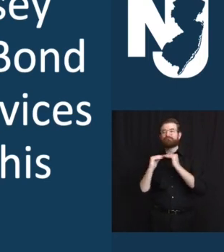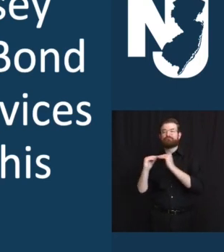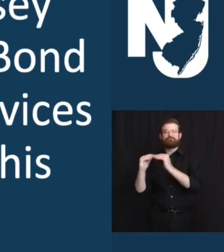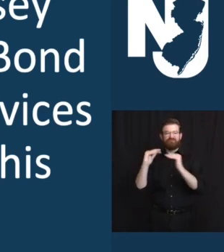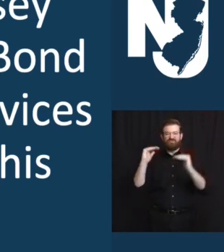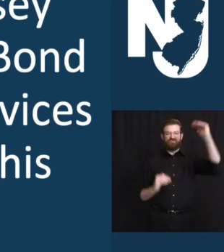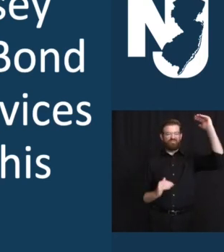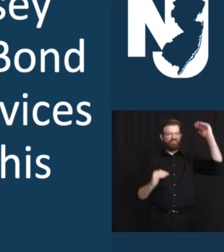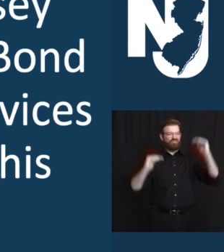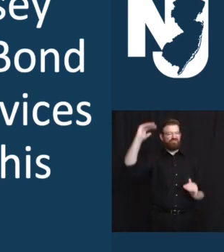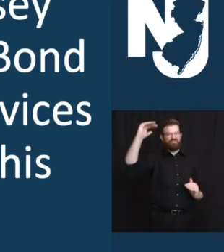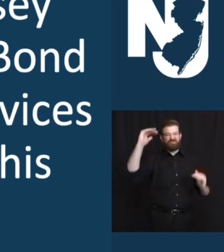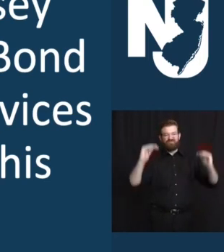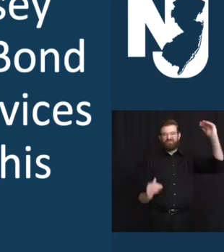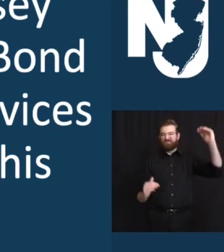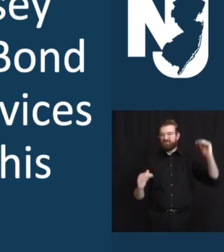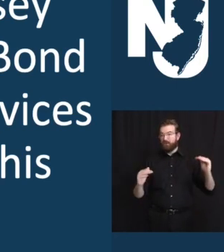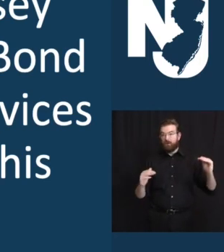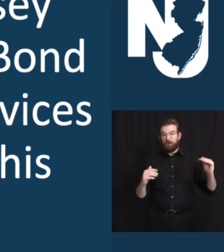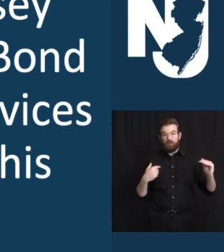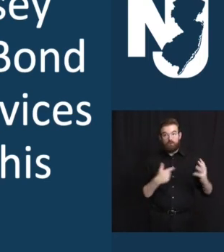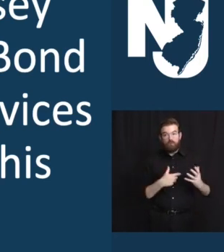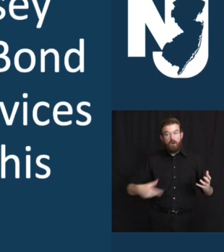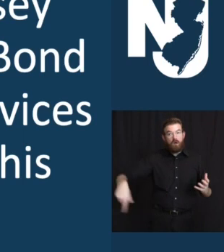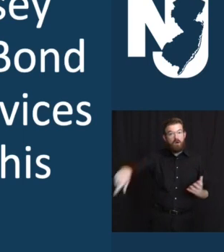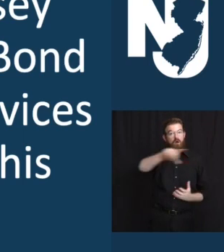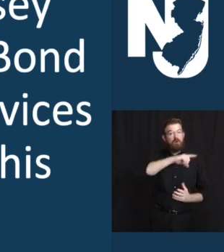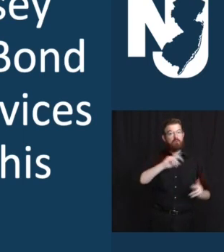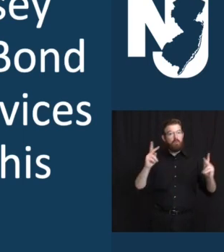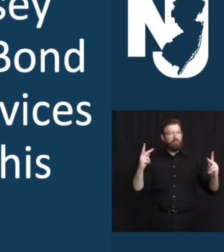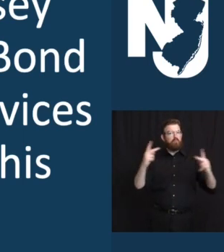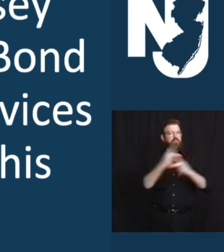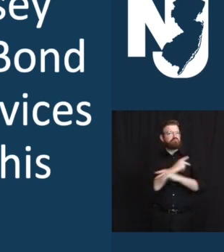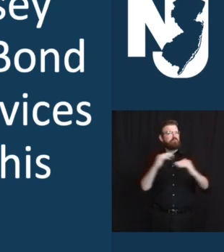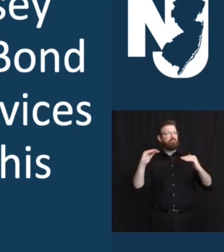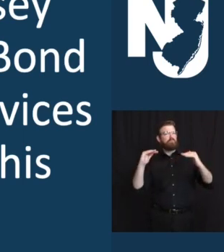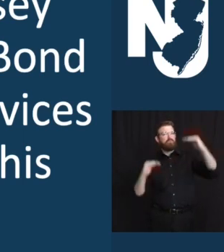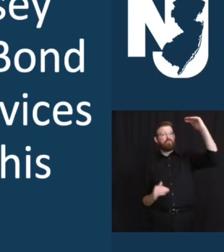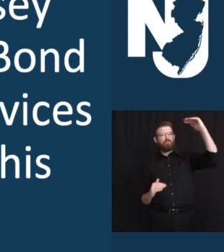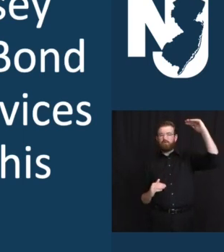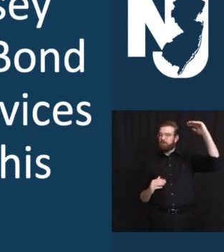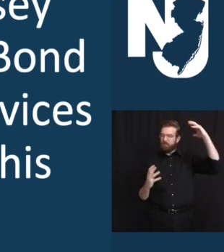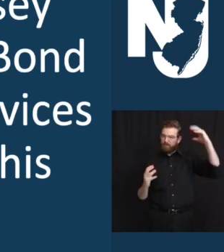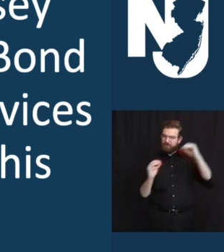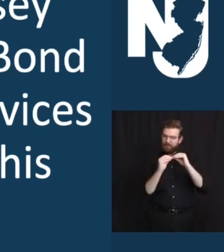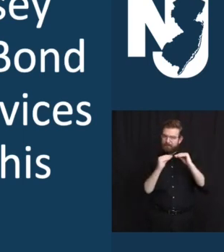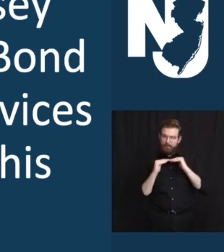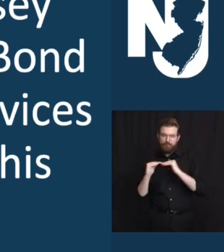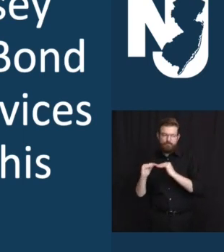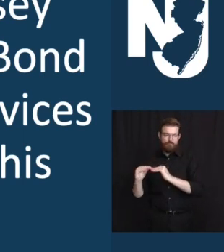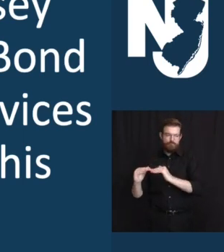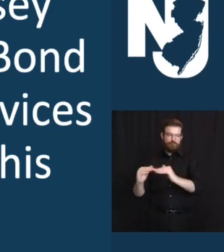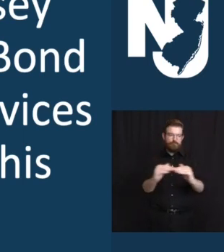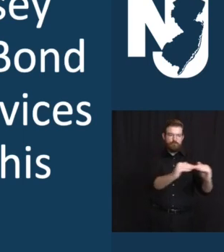We must move forward responsibly and deliberately. We will, and we are.